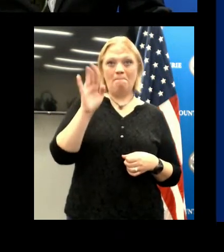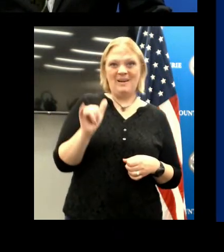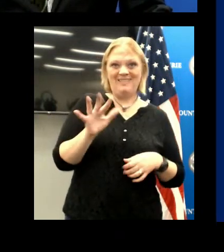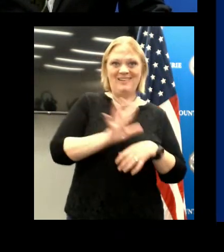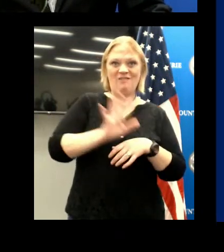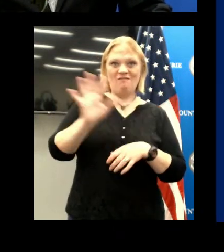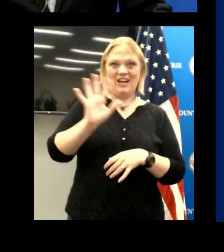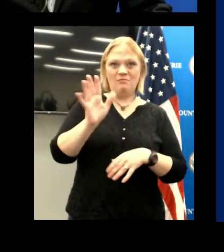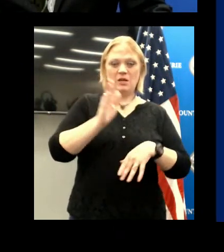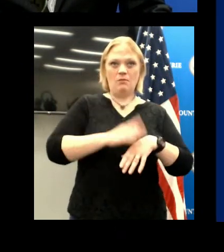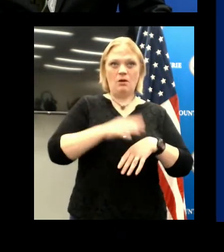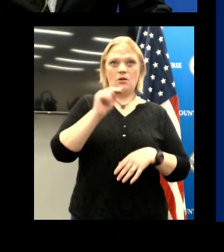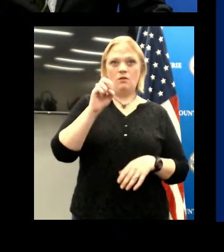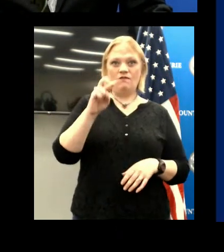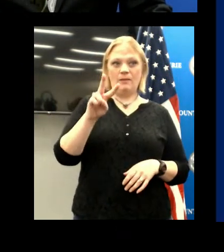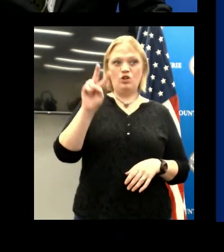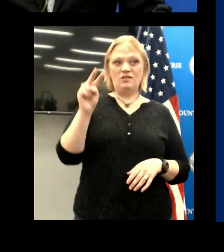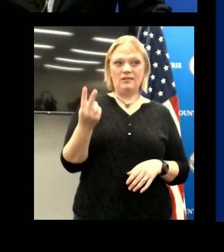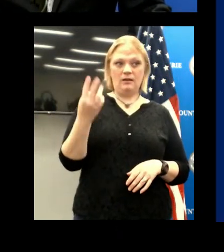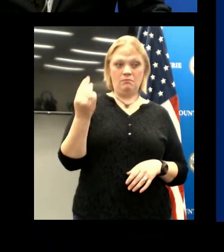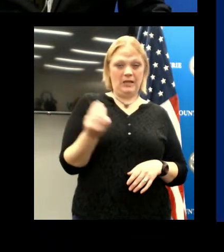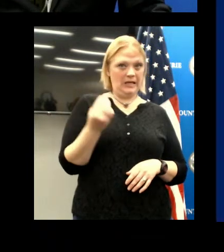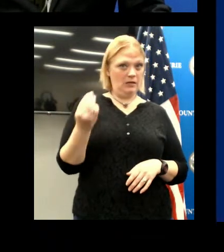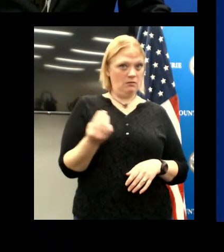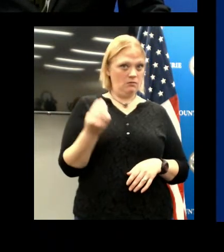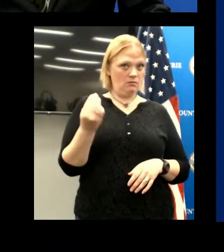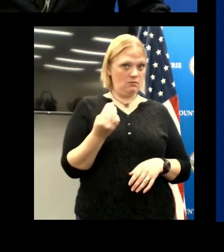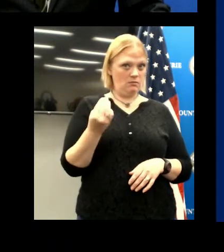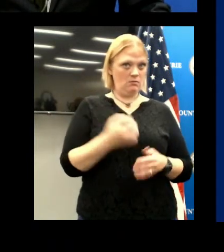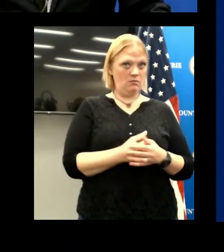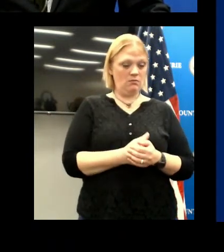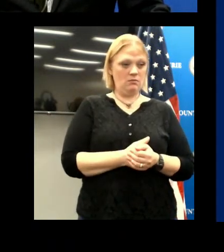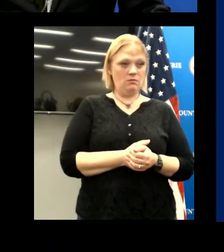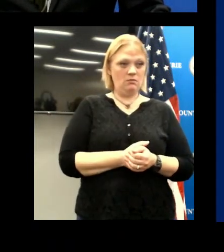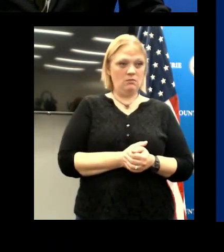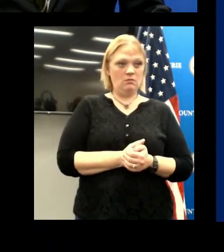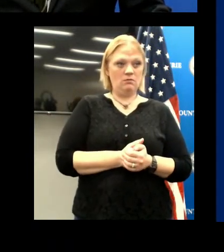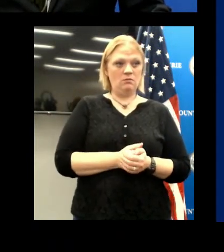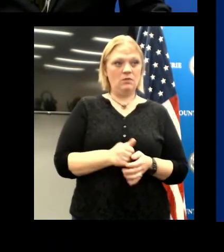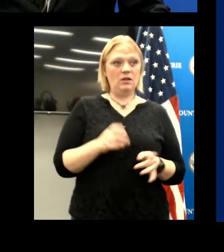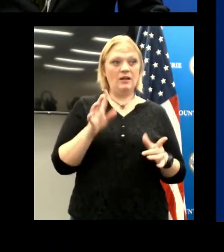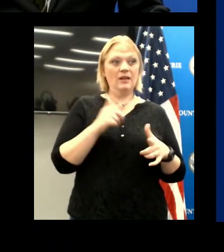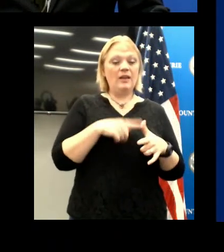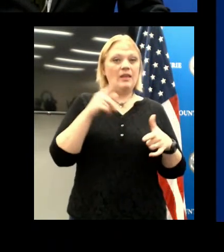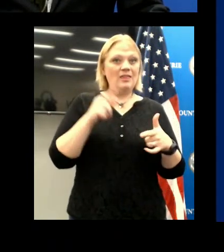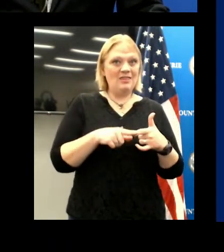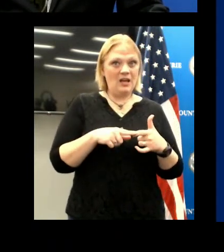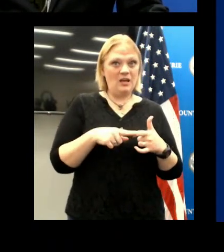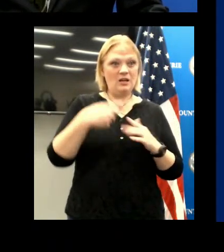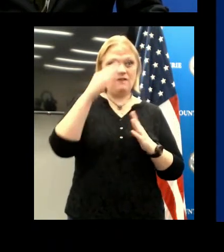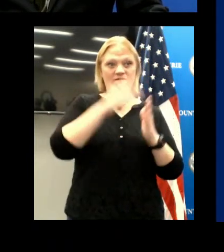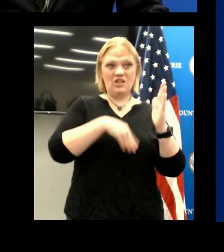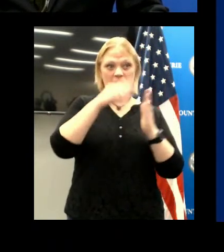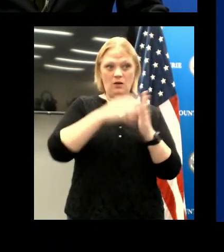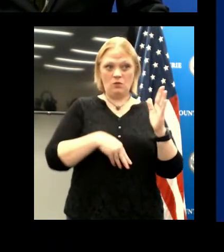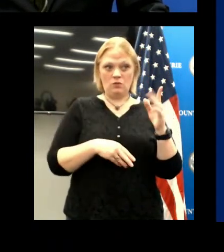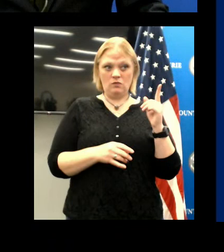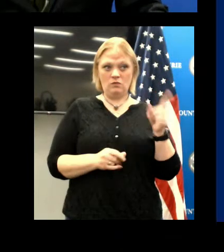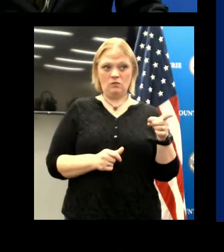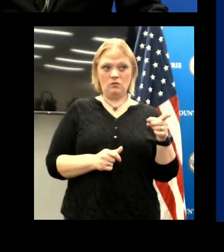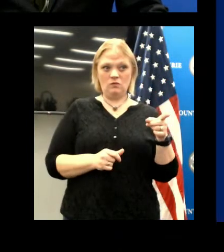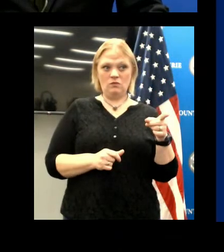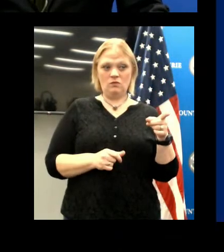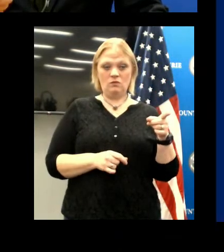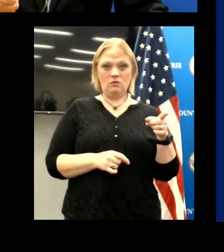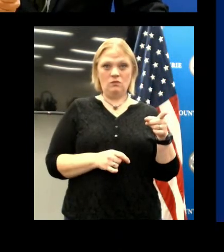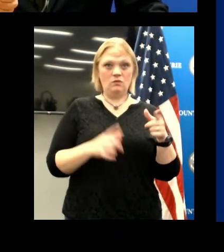on November 2nd, Monday. You then have to fill out your absentee ballot and